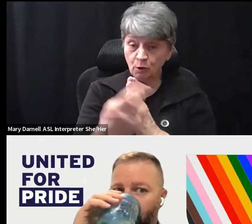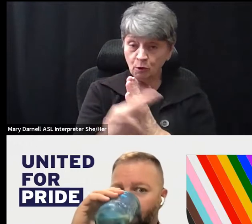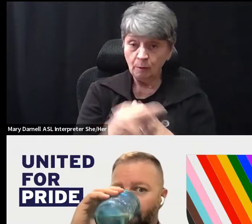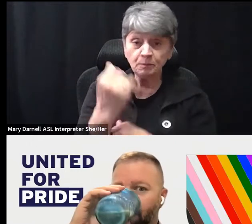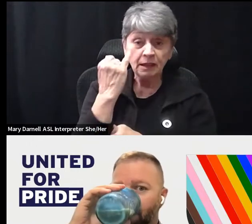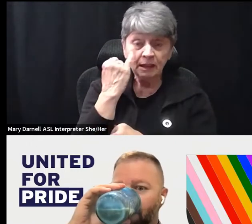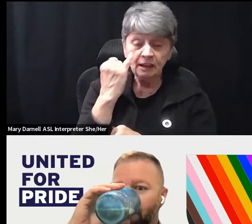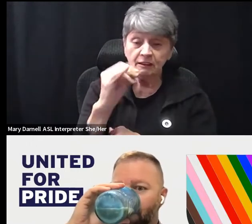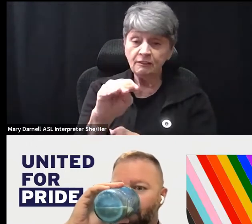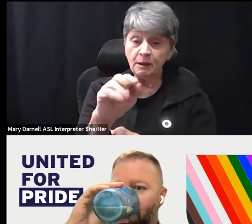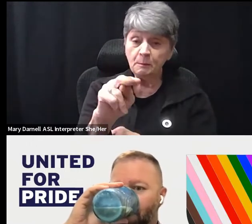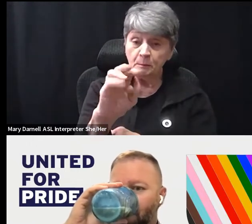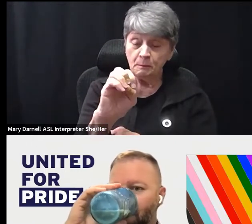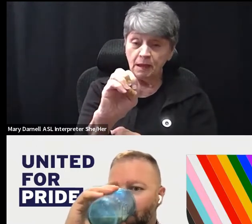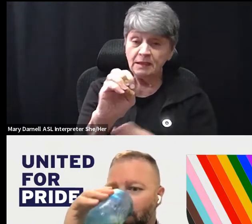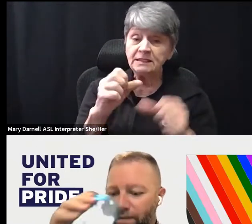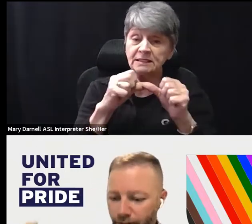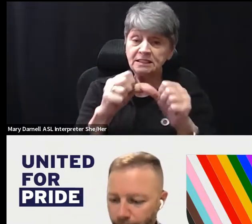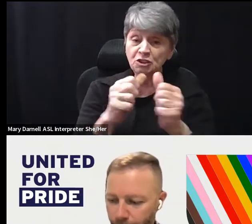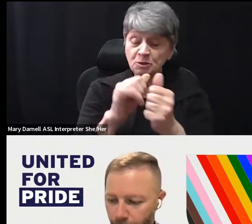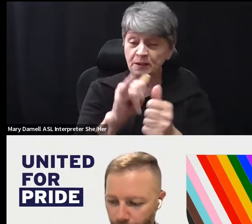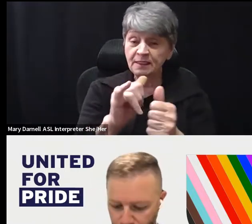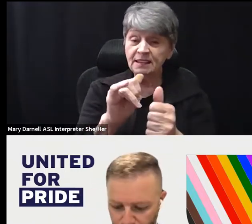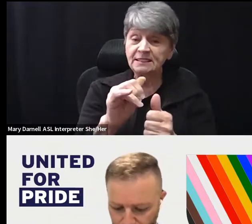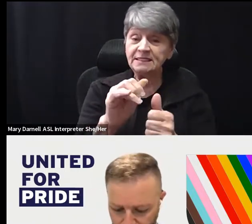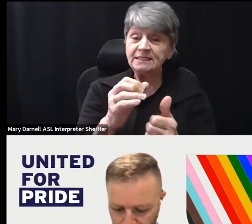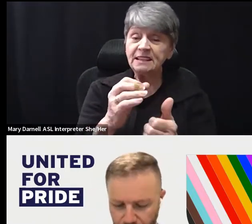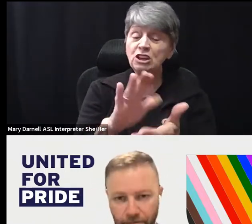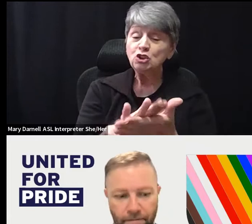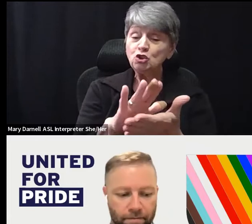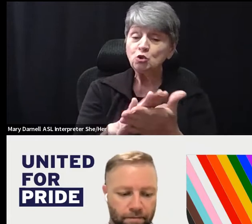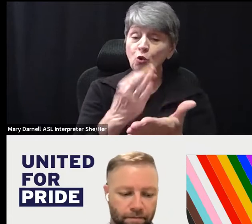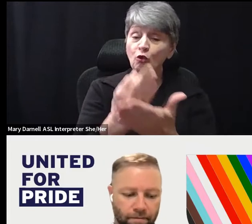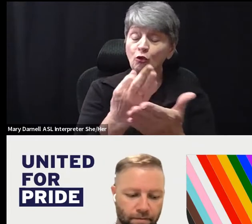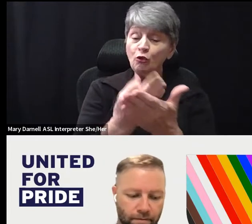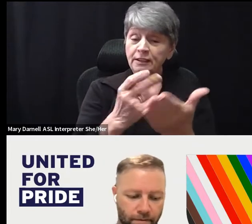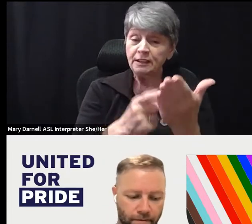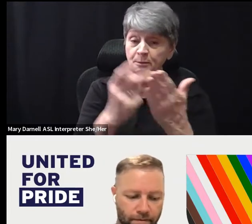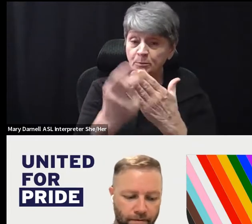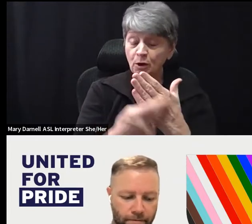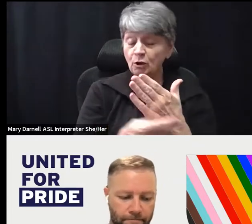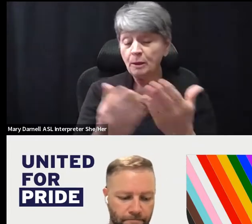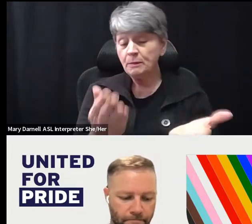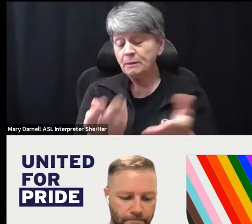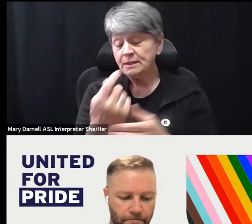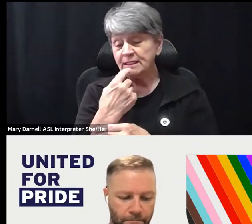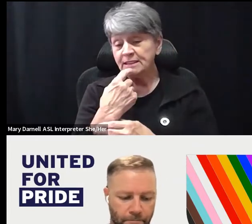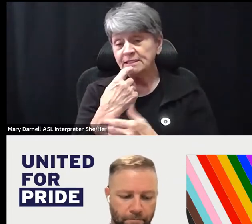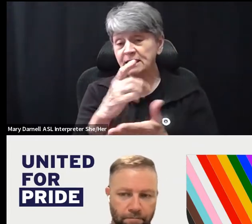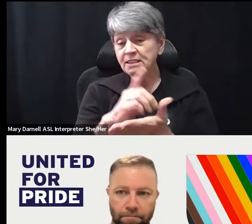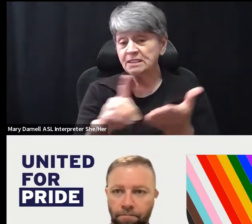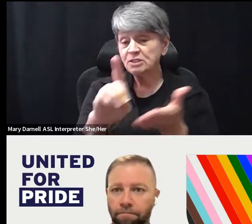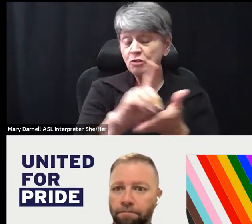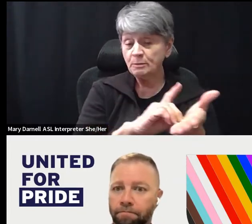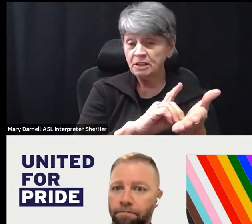this program, this tuition assistance program, it might attempt to argue that the specific discriminatory practices of individual schools give the